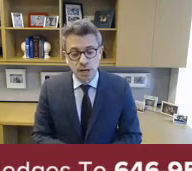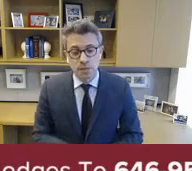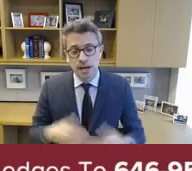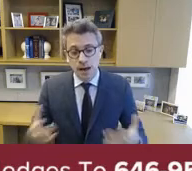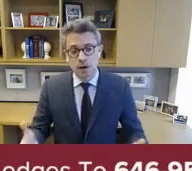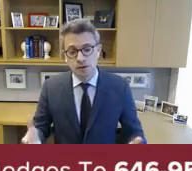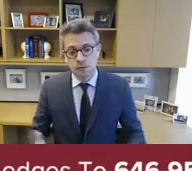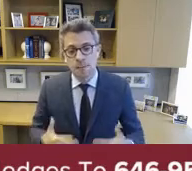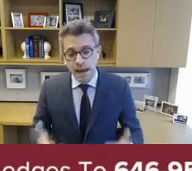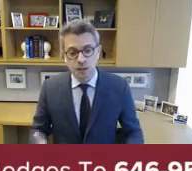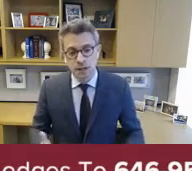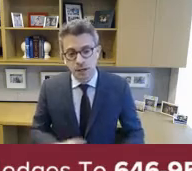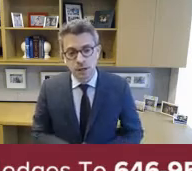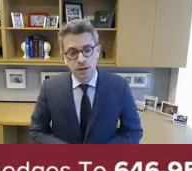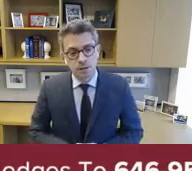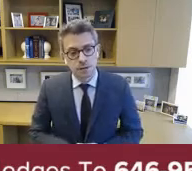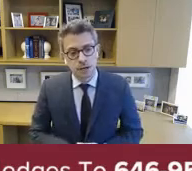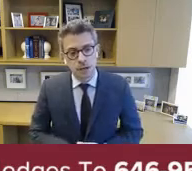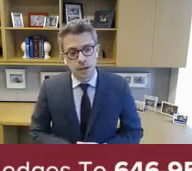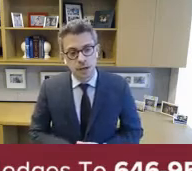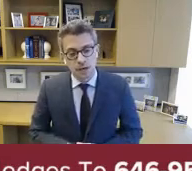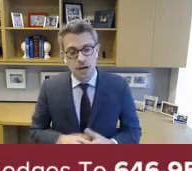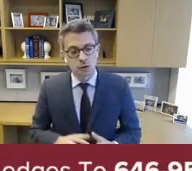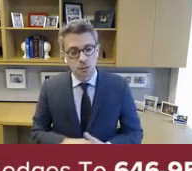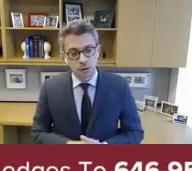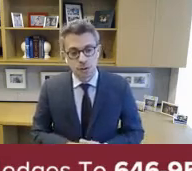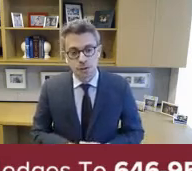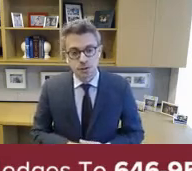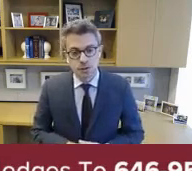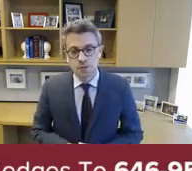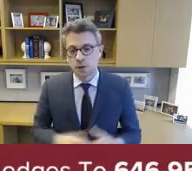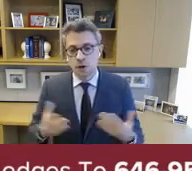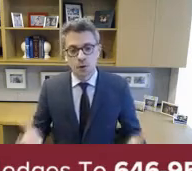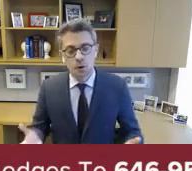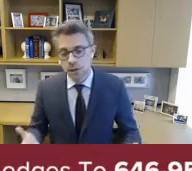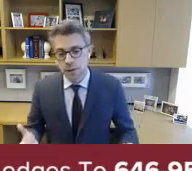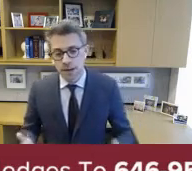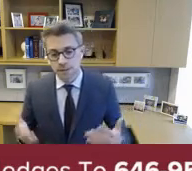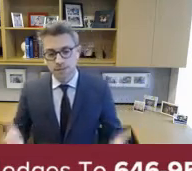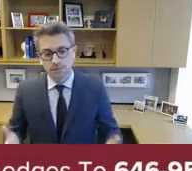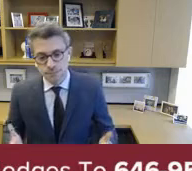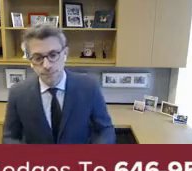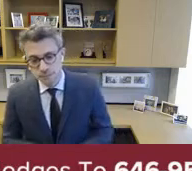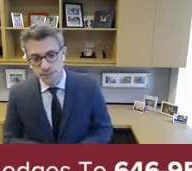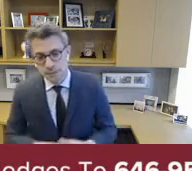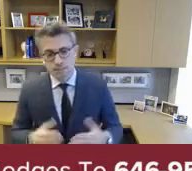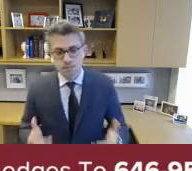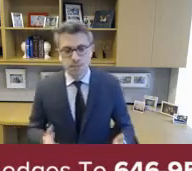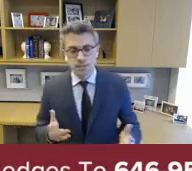to Jamie and Eric for matching the contributions so far. We're only about